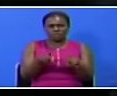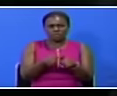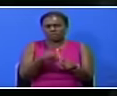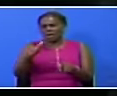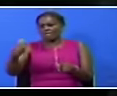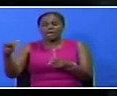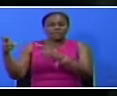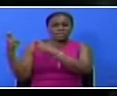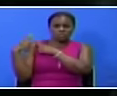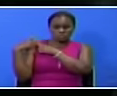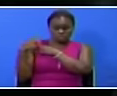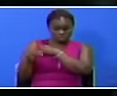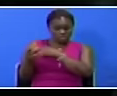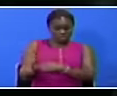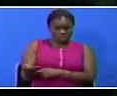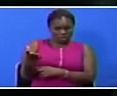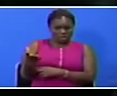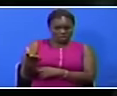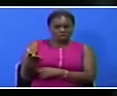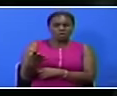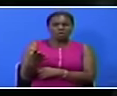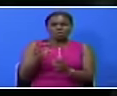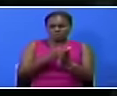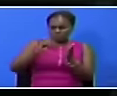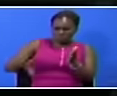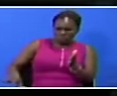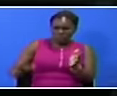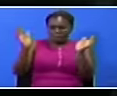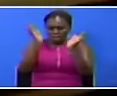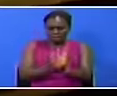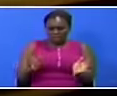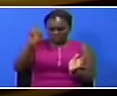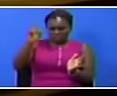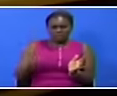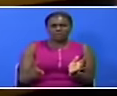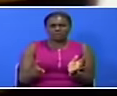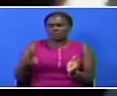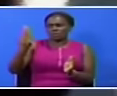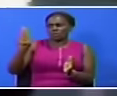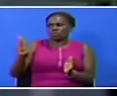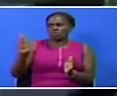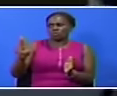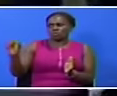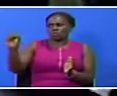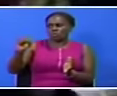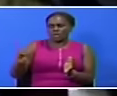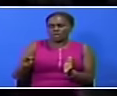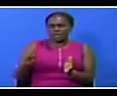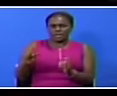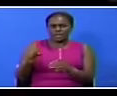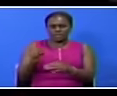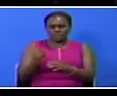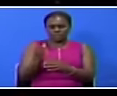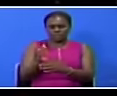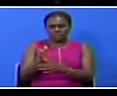others responsible for this attack, to seek them out and bring them to justice. U.S. President Donald Trump, who spoke in